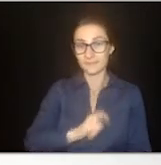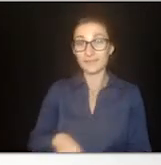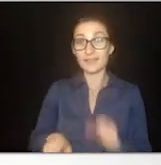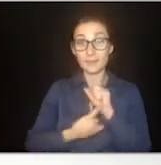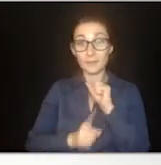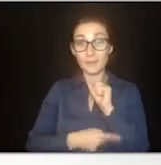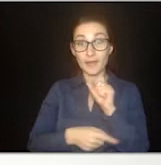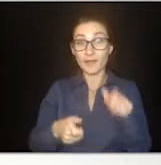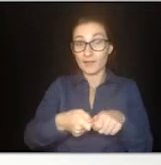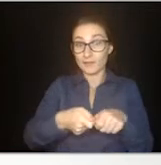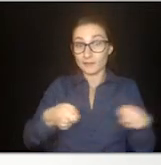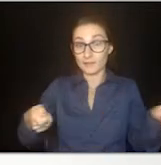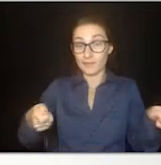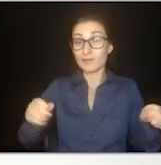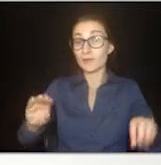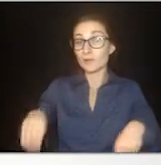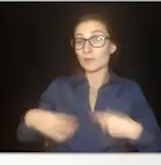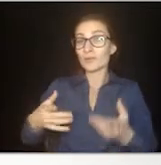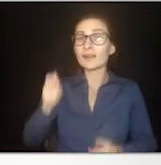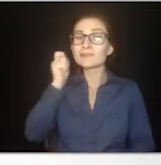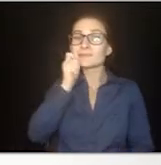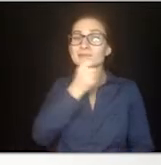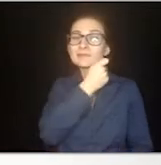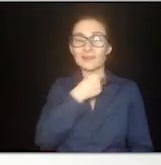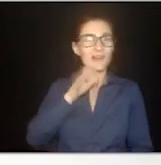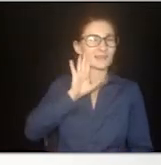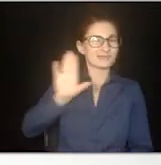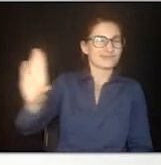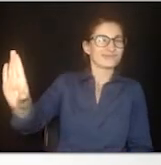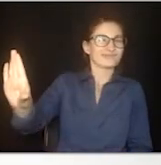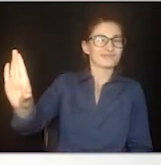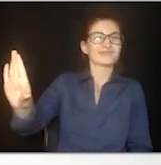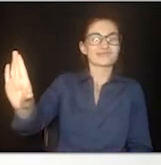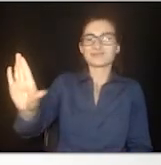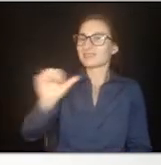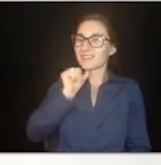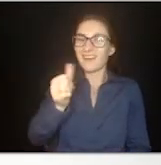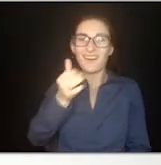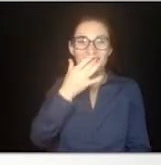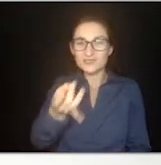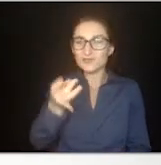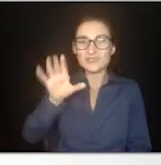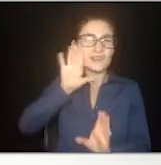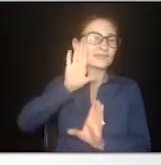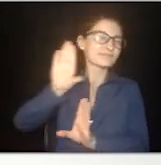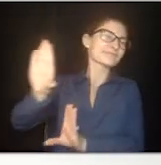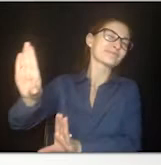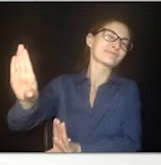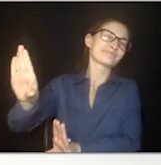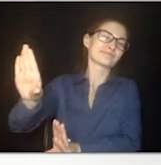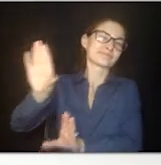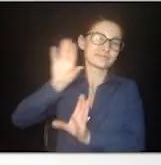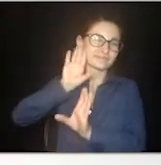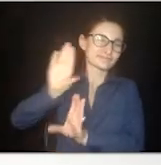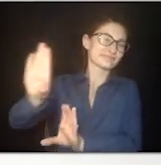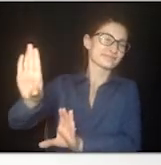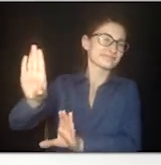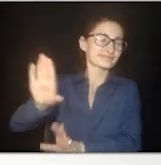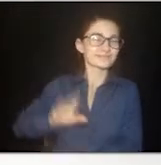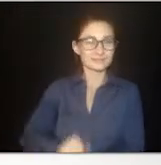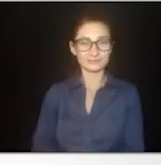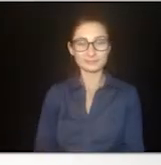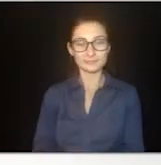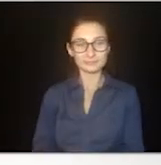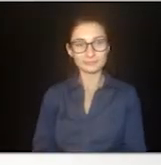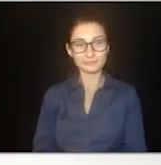the bag and helps Isaiah touch the shaving brush. He is not interested and pushes the brush away as it touches his